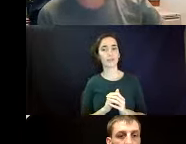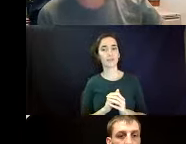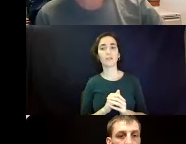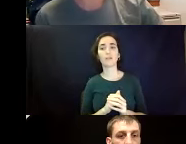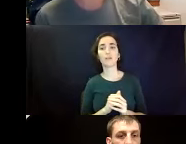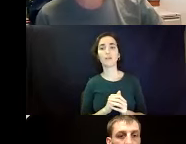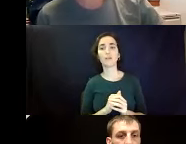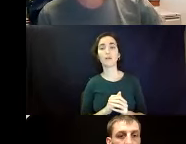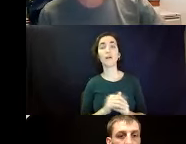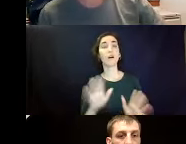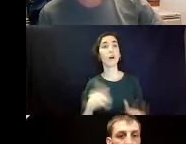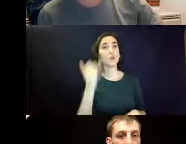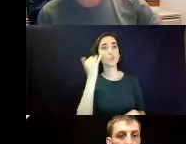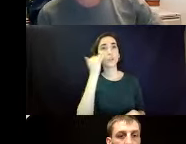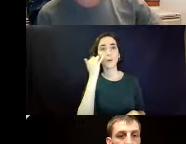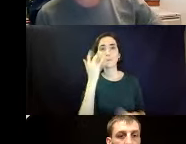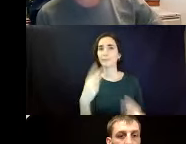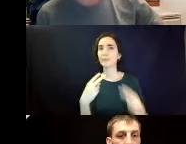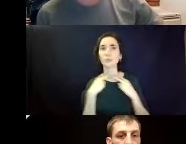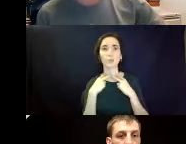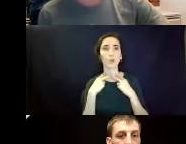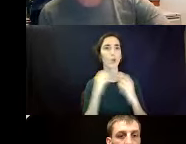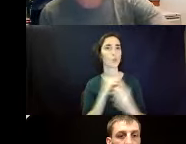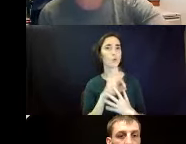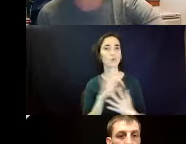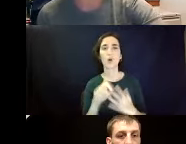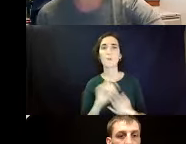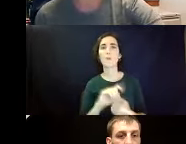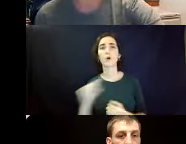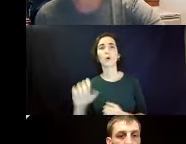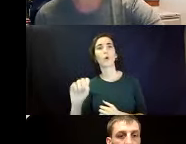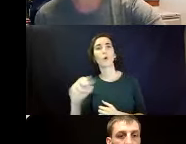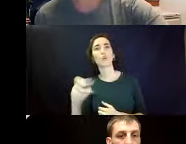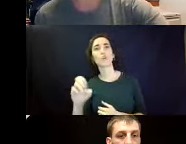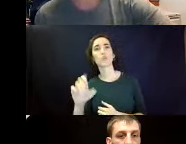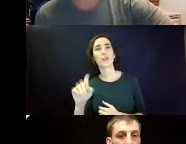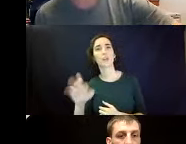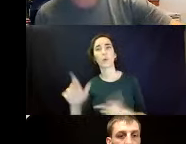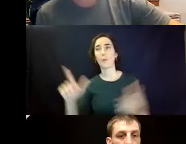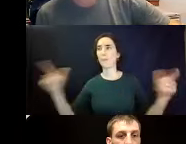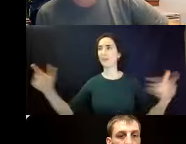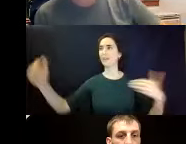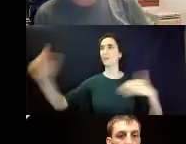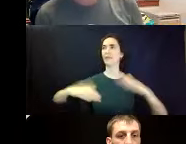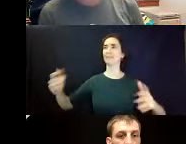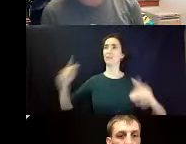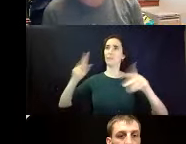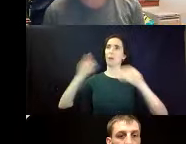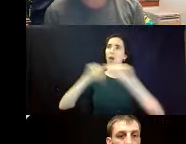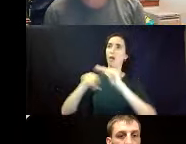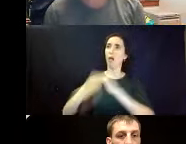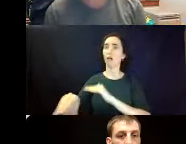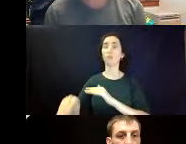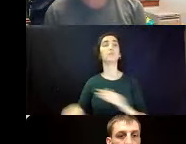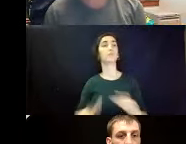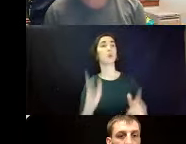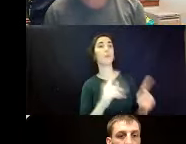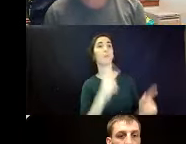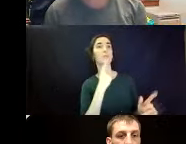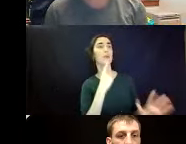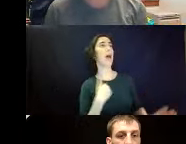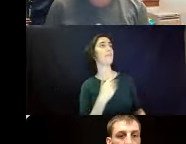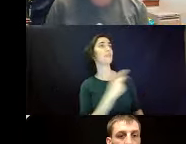other choice, congregate sheltering, I know there's misnomers that, oh, I have a disability, I can't go to a Red Cross shelter. Red Cross